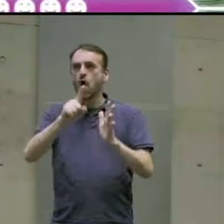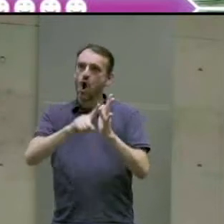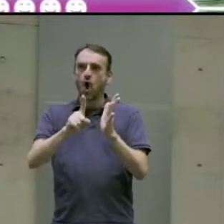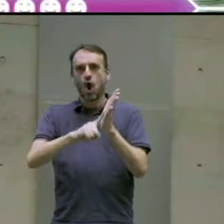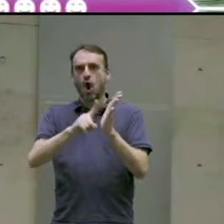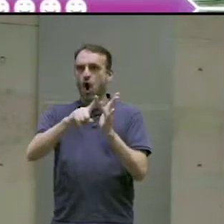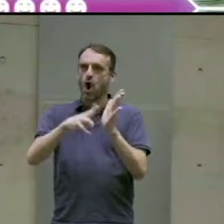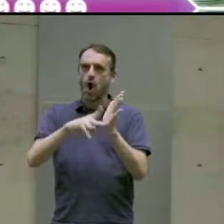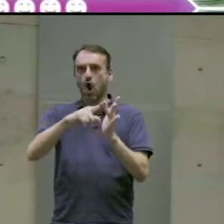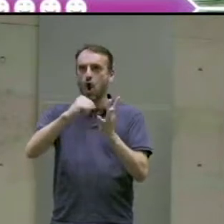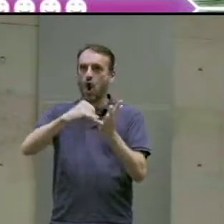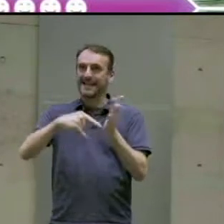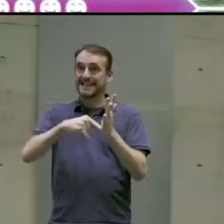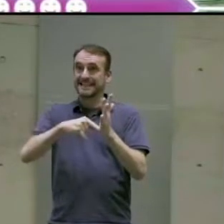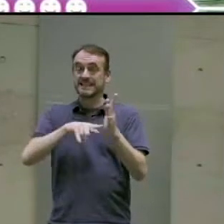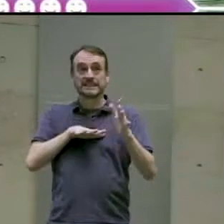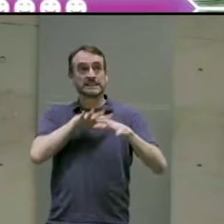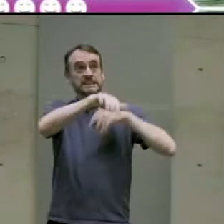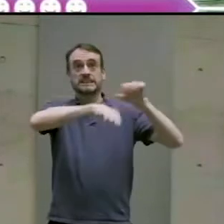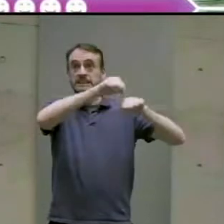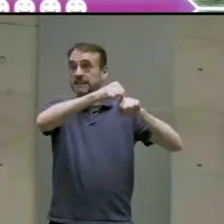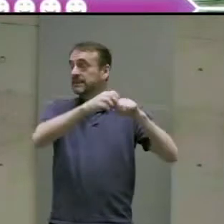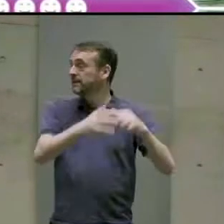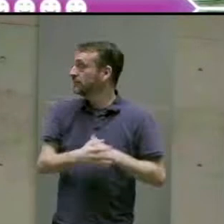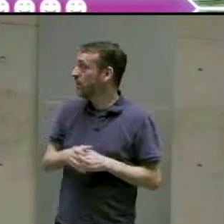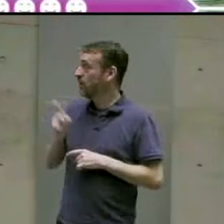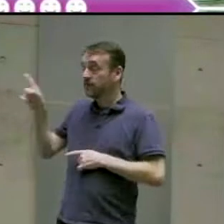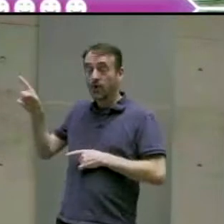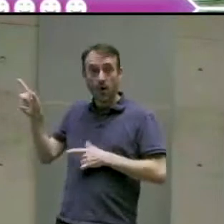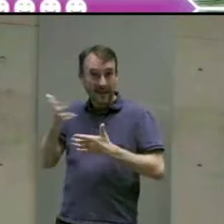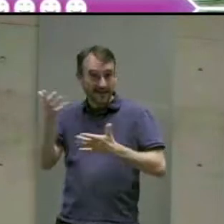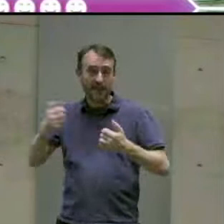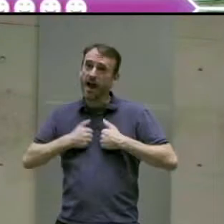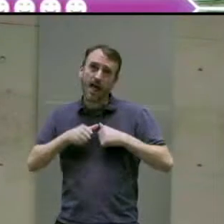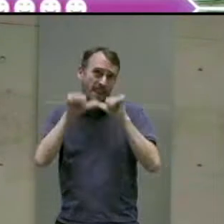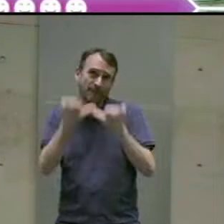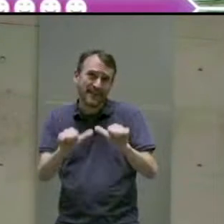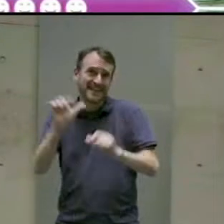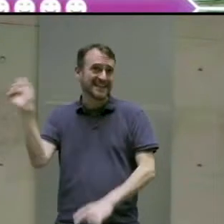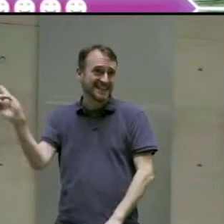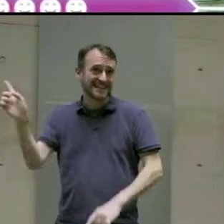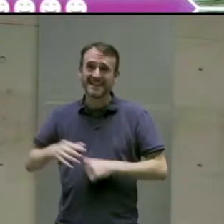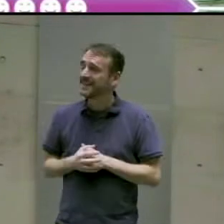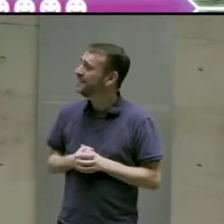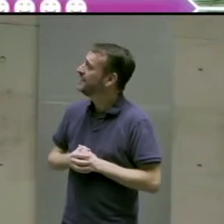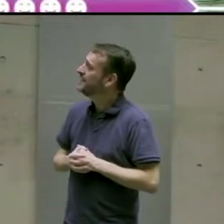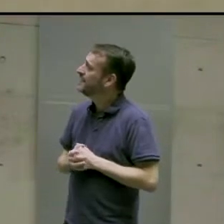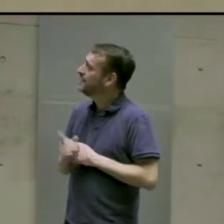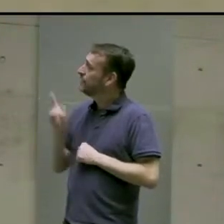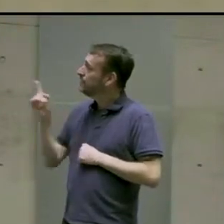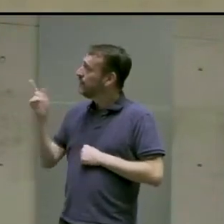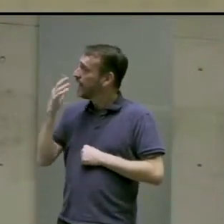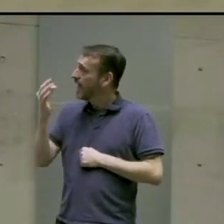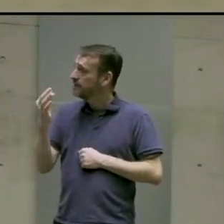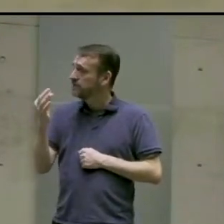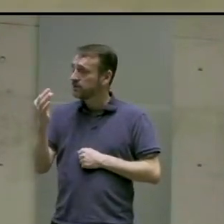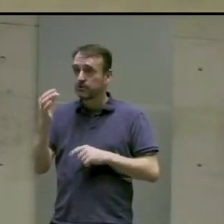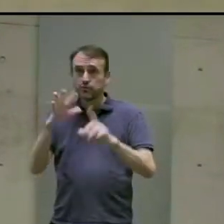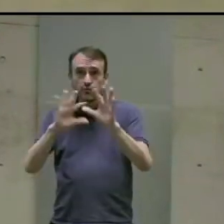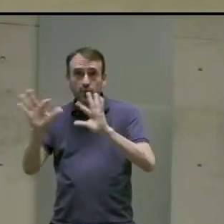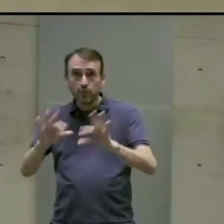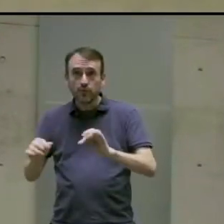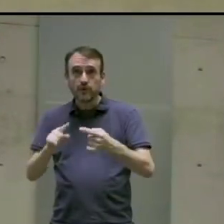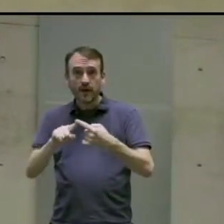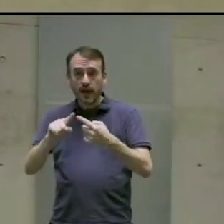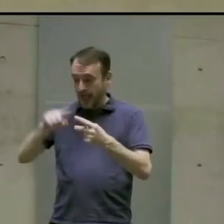amazing. Not one of mine, but I love it. And basically, you can choose things, and it actually tells you